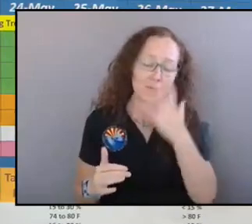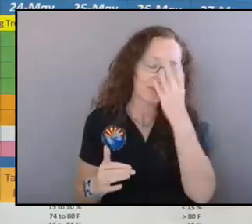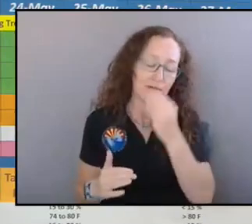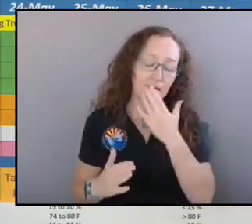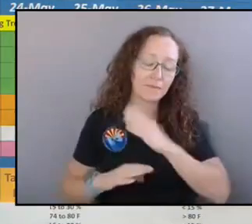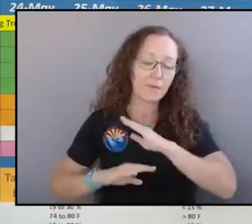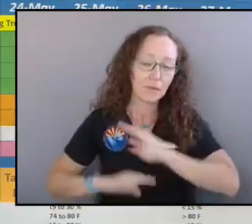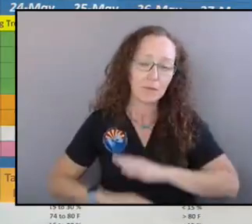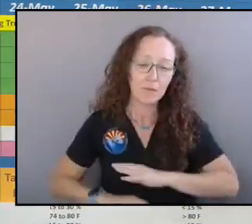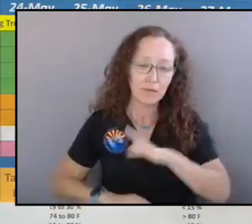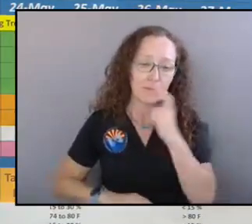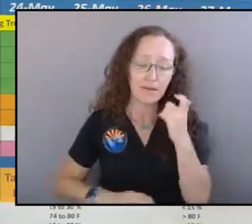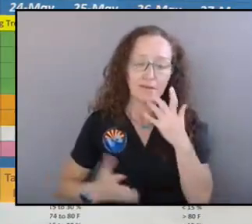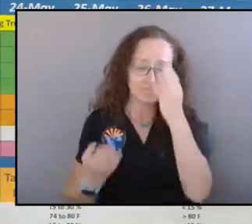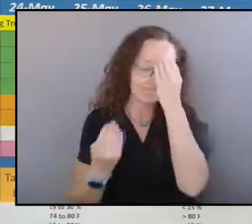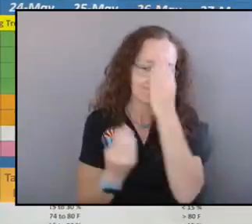shared.